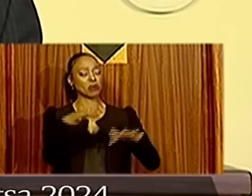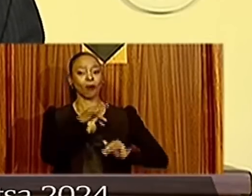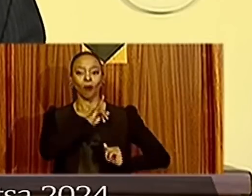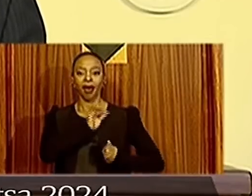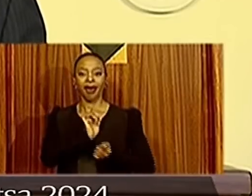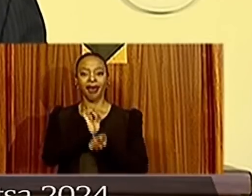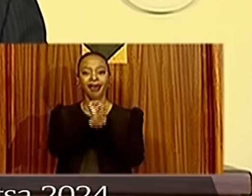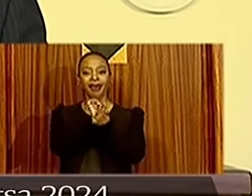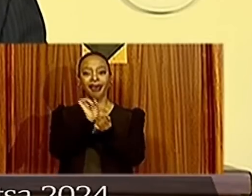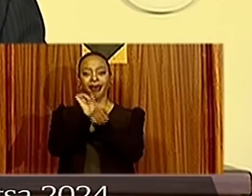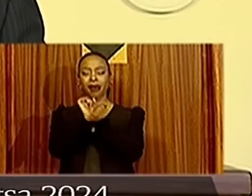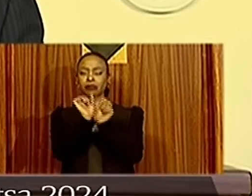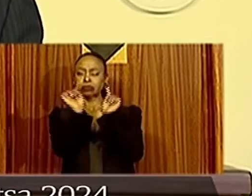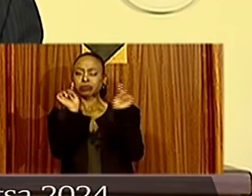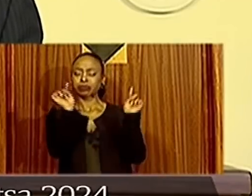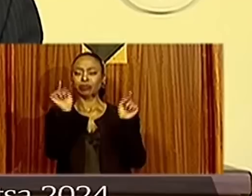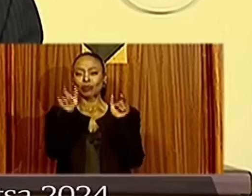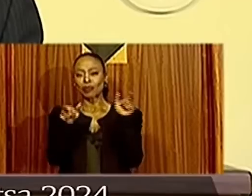being made,